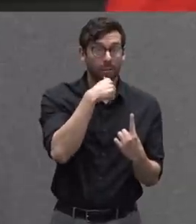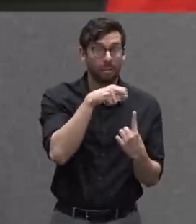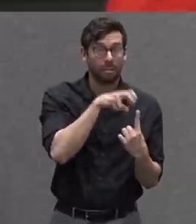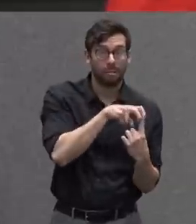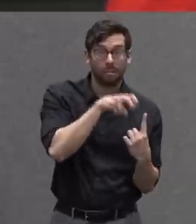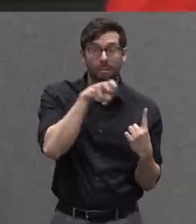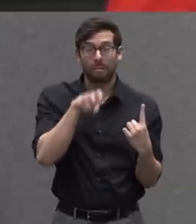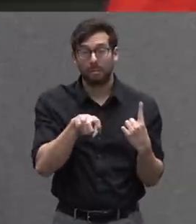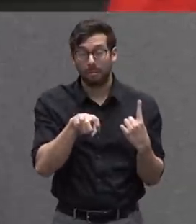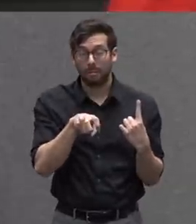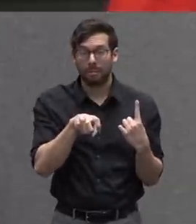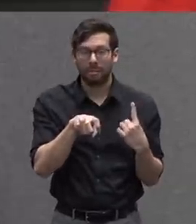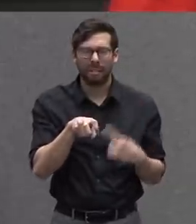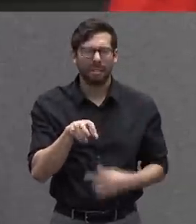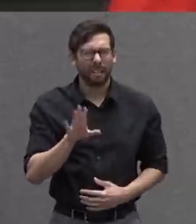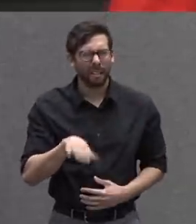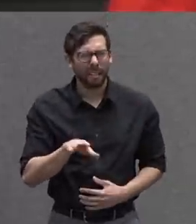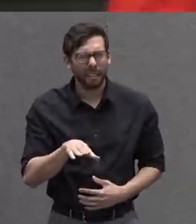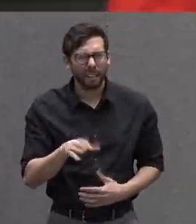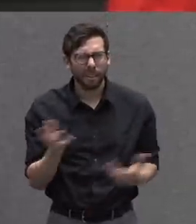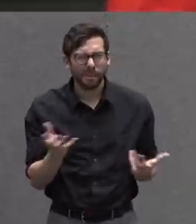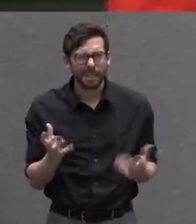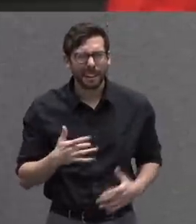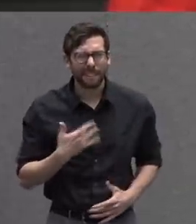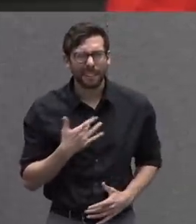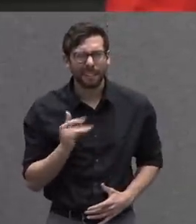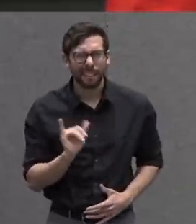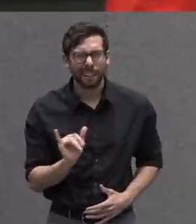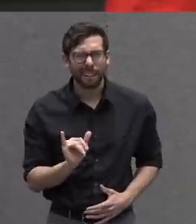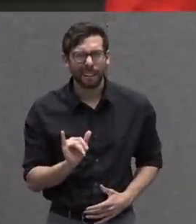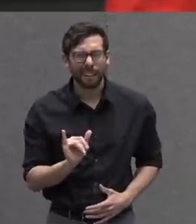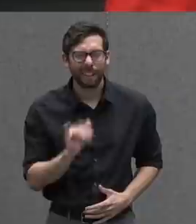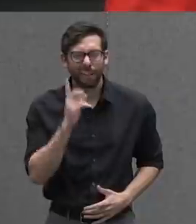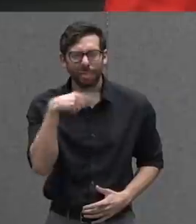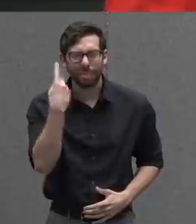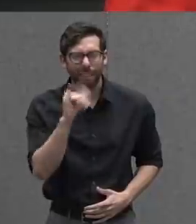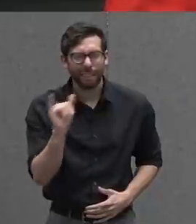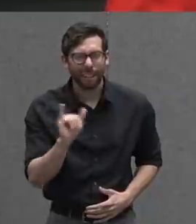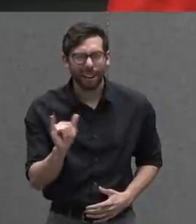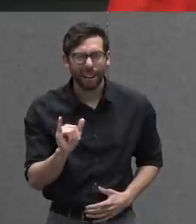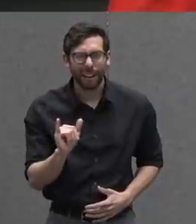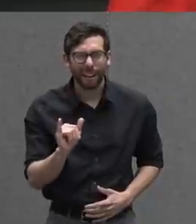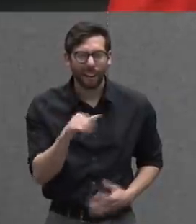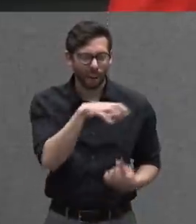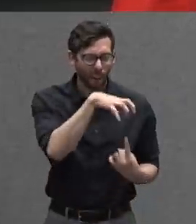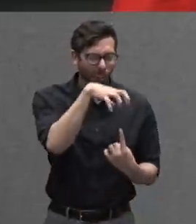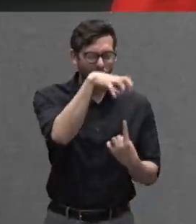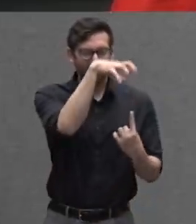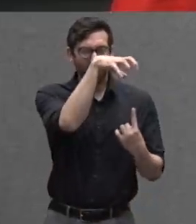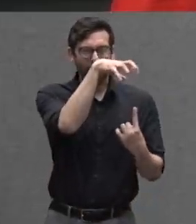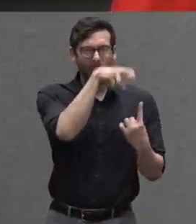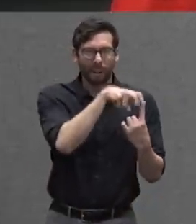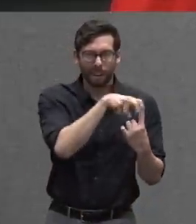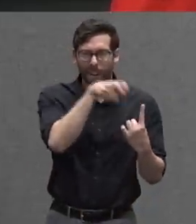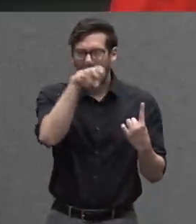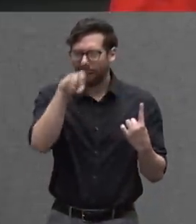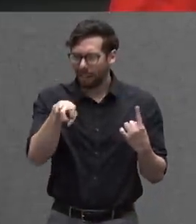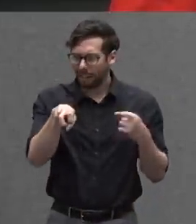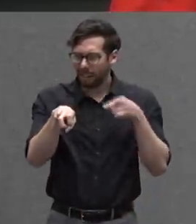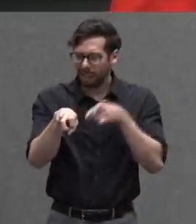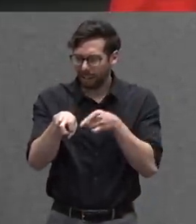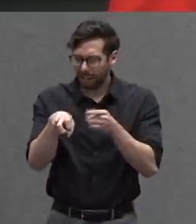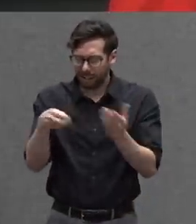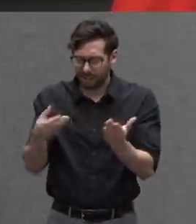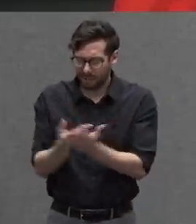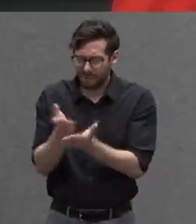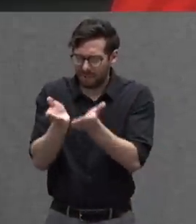What would that be like if you got off on an interesting thing flying through the sky and you don't know where it is or you don't